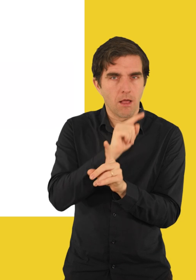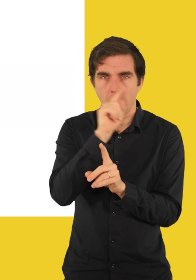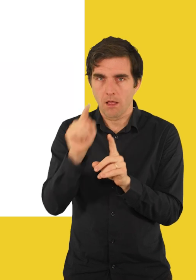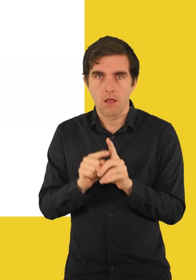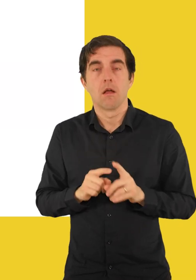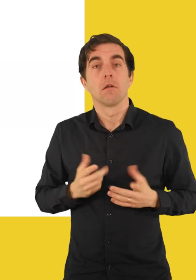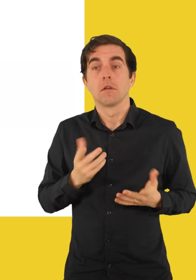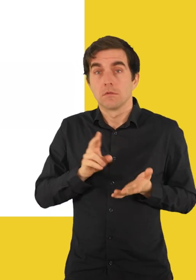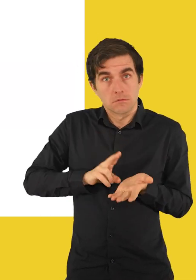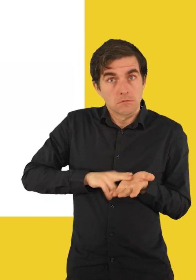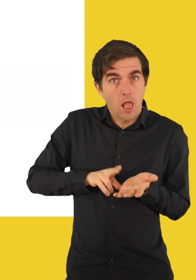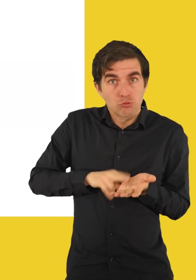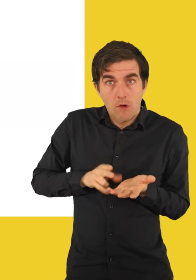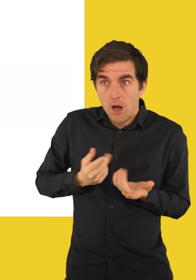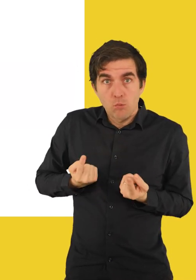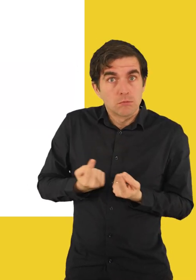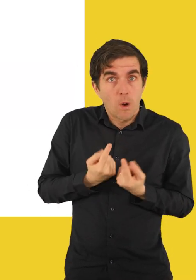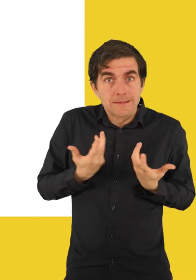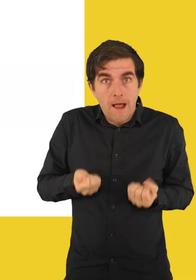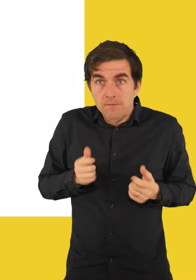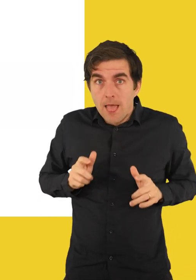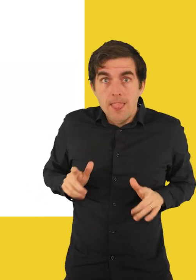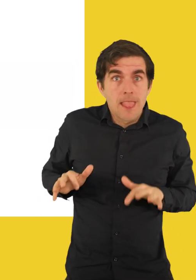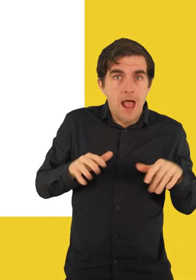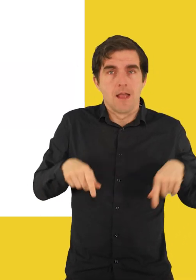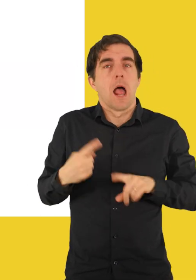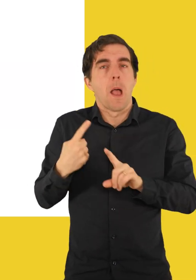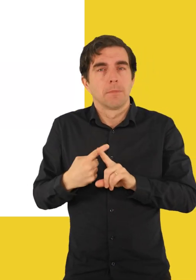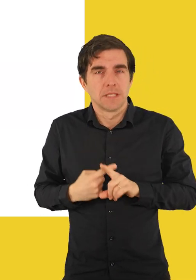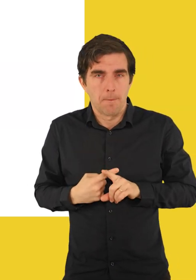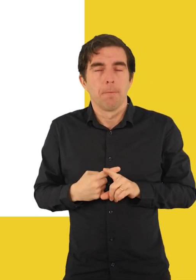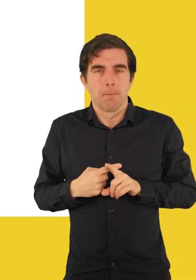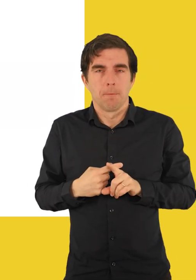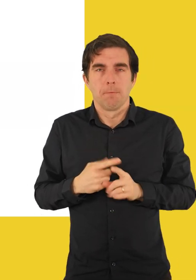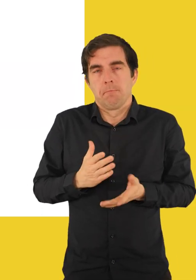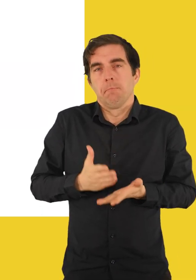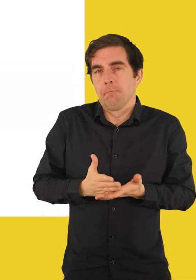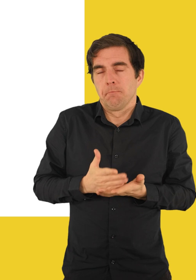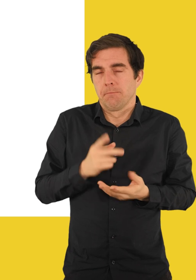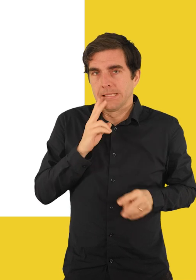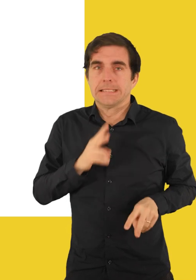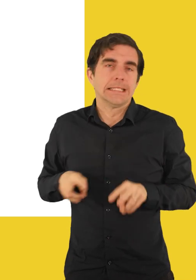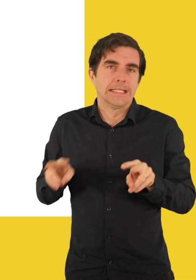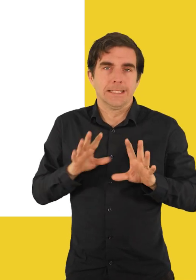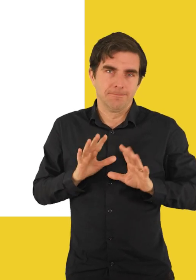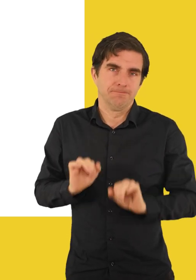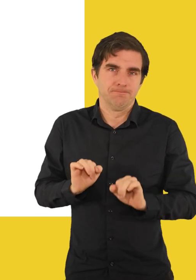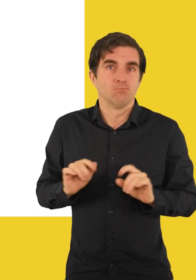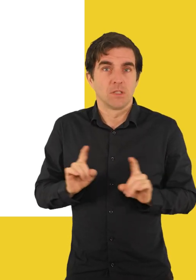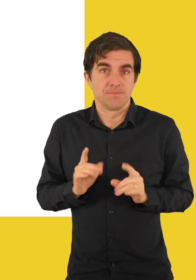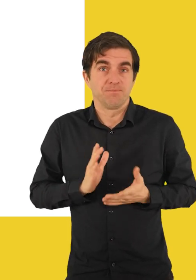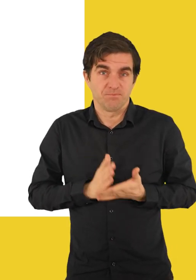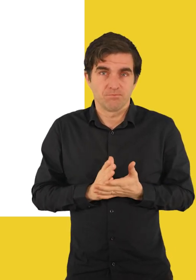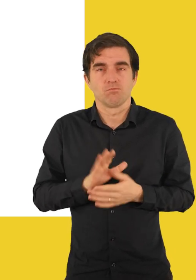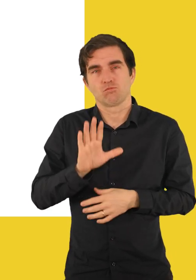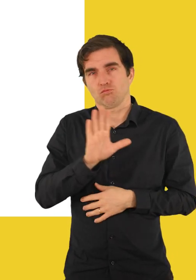the natural resources we use in Amsterdam. And I think one of the results is that actually you can see,